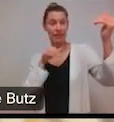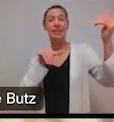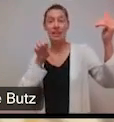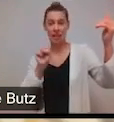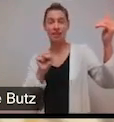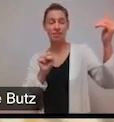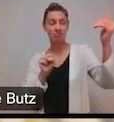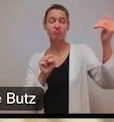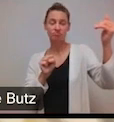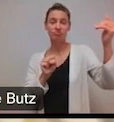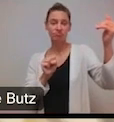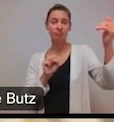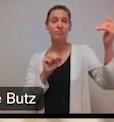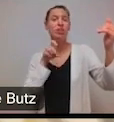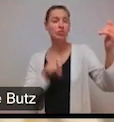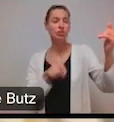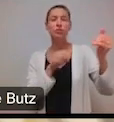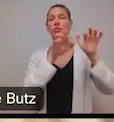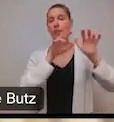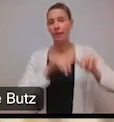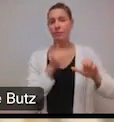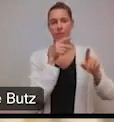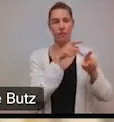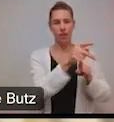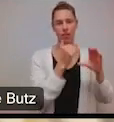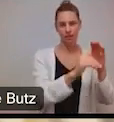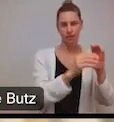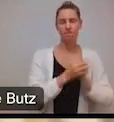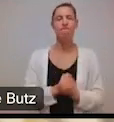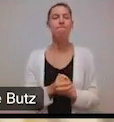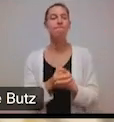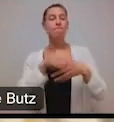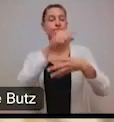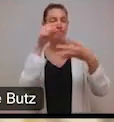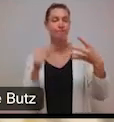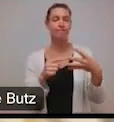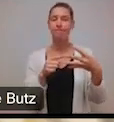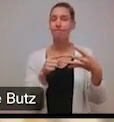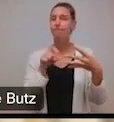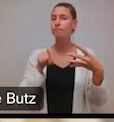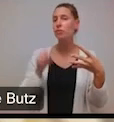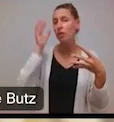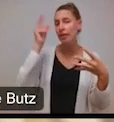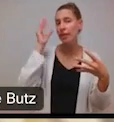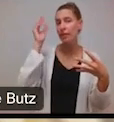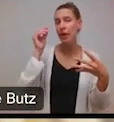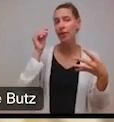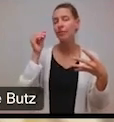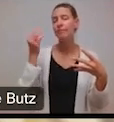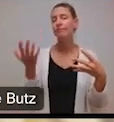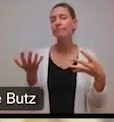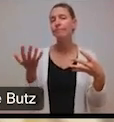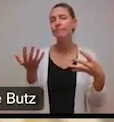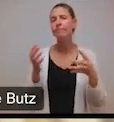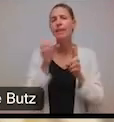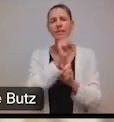going to be writing a professional email. The second thing you need to take into consideration is what's the situation